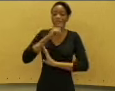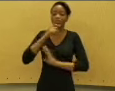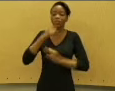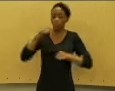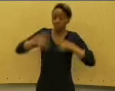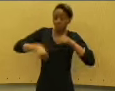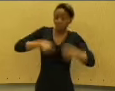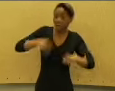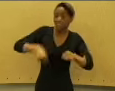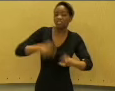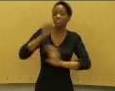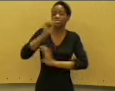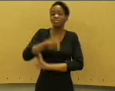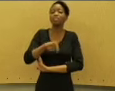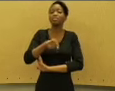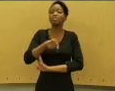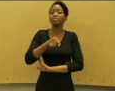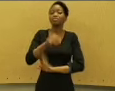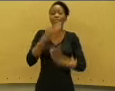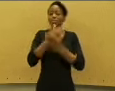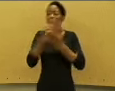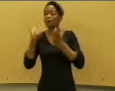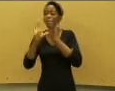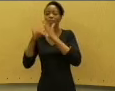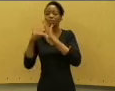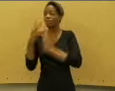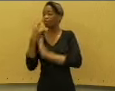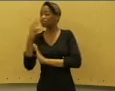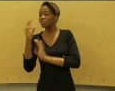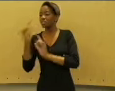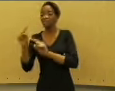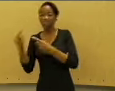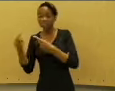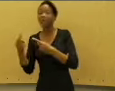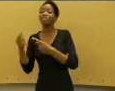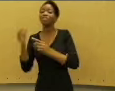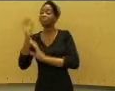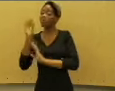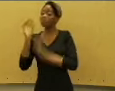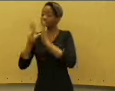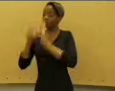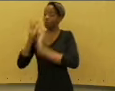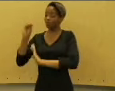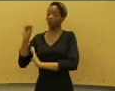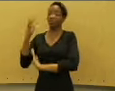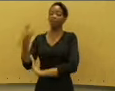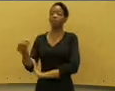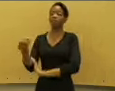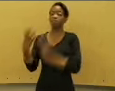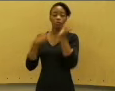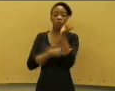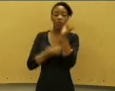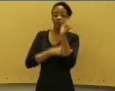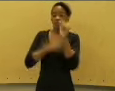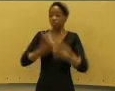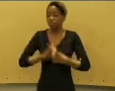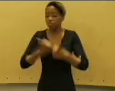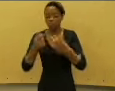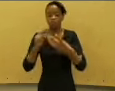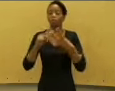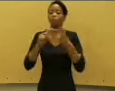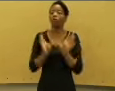where are the people with disabilities? You know, when you go back to the office and you go back to your job, when you go back to your